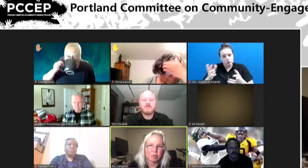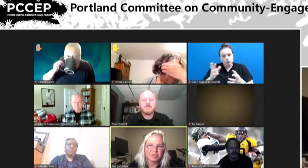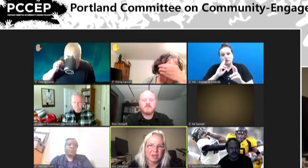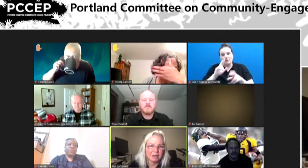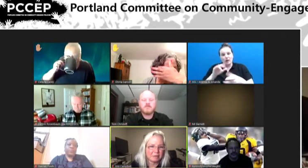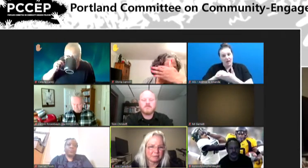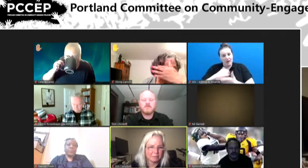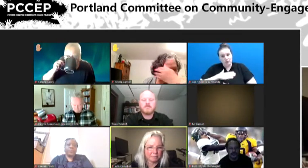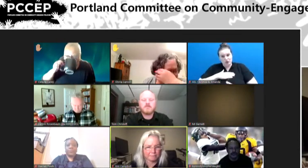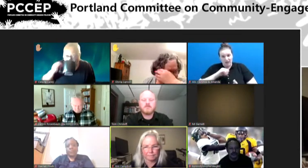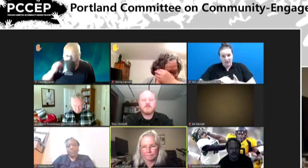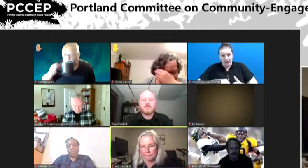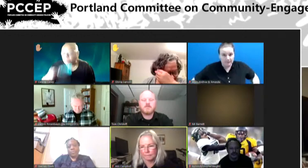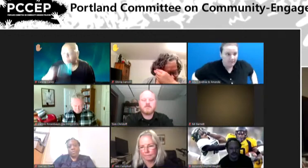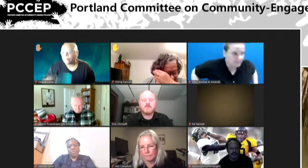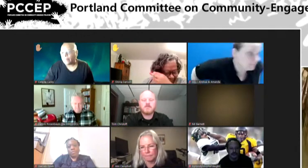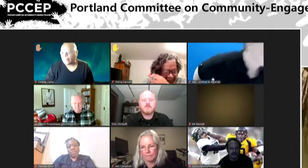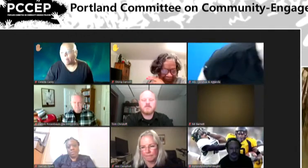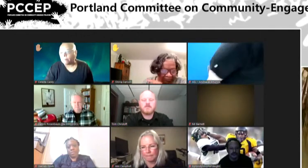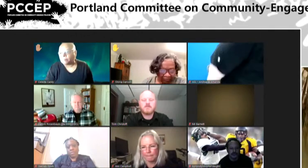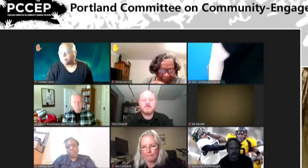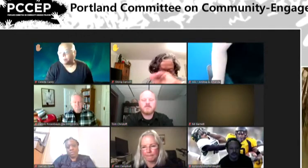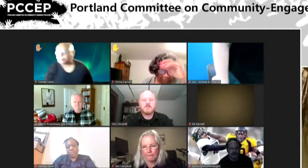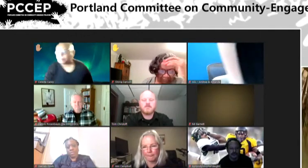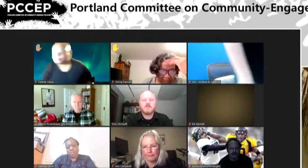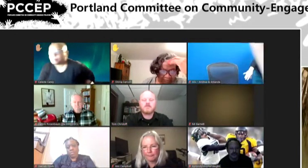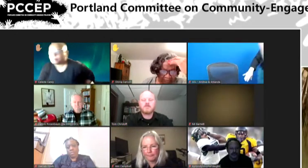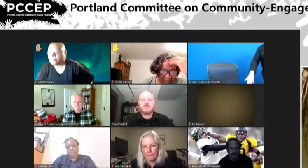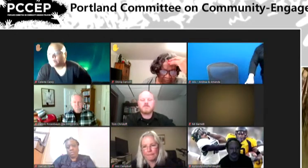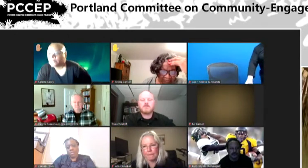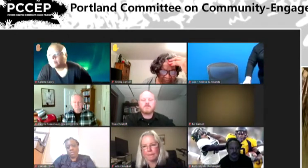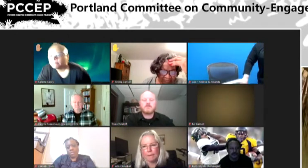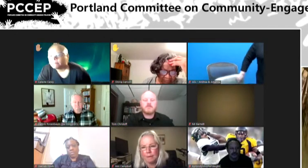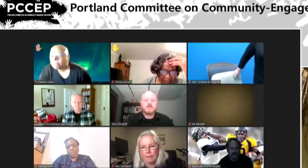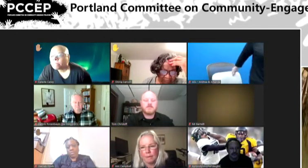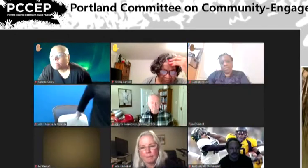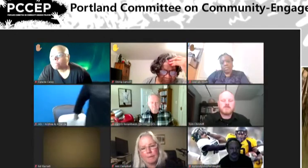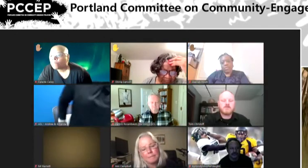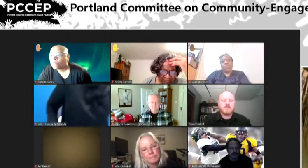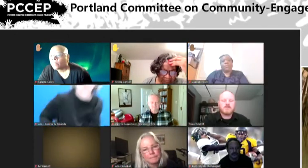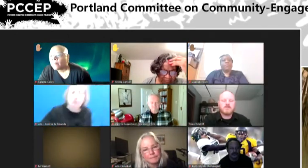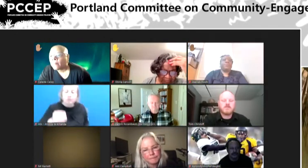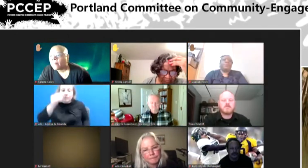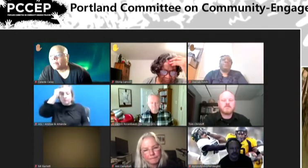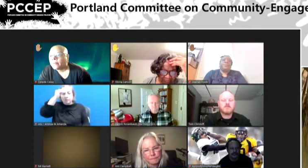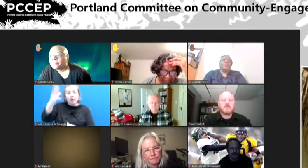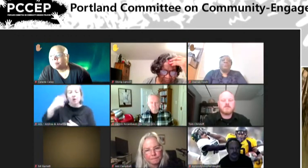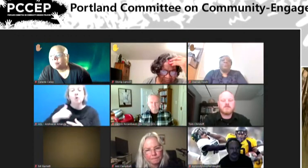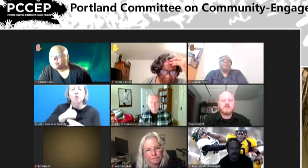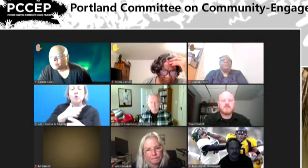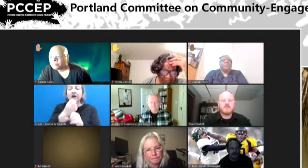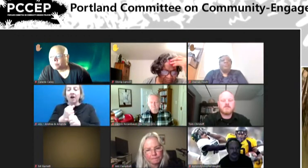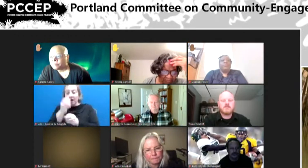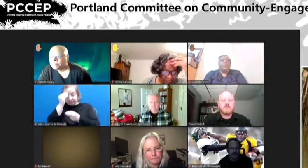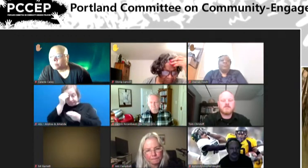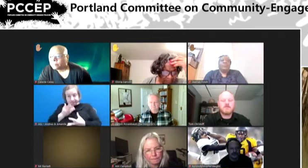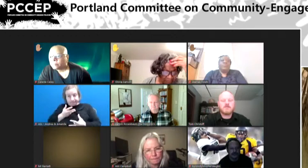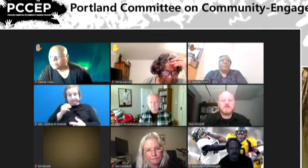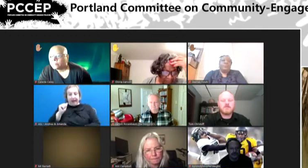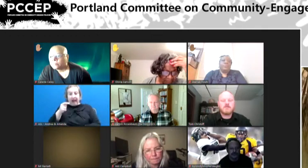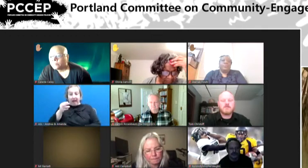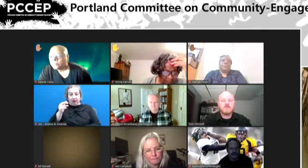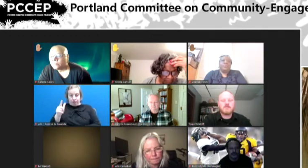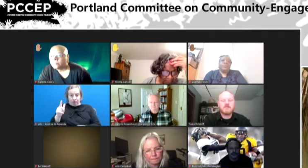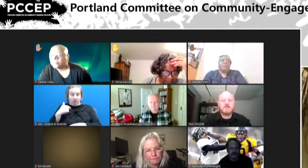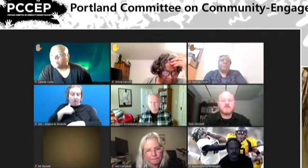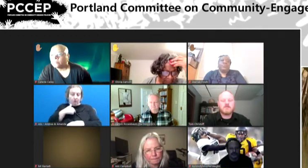I'd appreciate it. Well, I would note, Anne, that we received the notice in April, and so we've been working since then as far